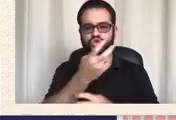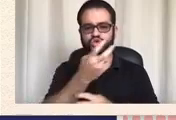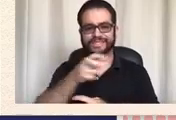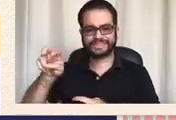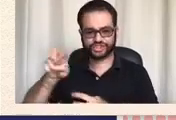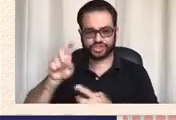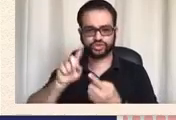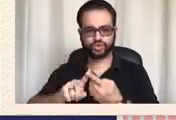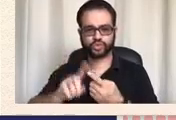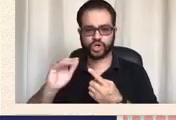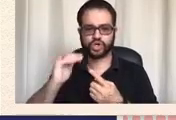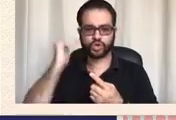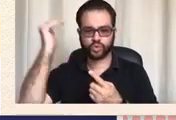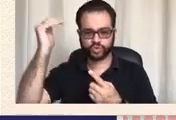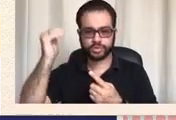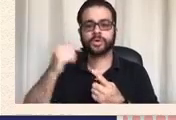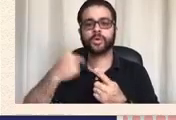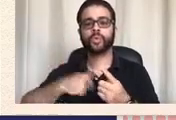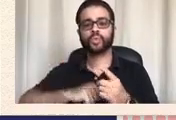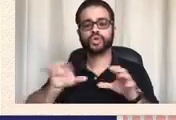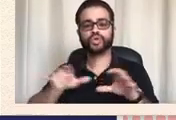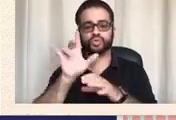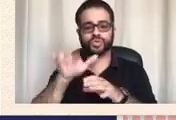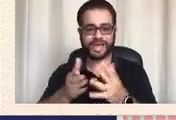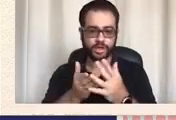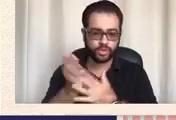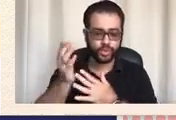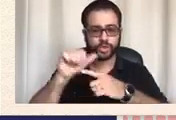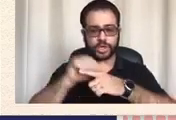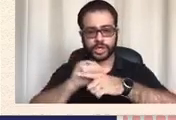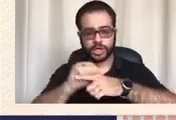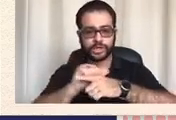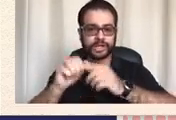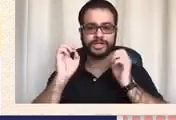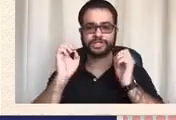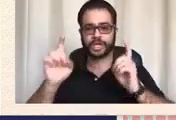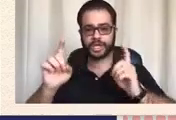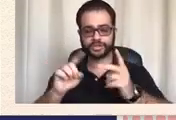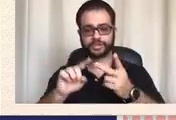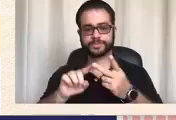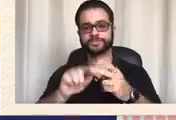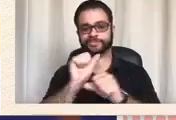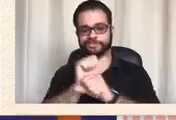through education and training, employment, and community experiences.